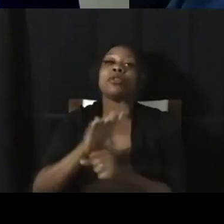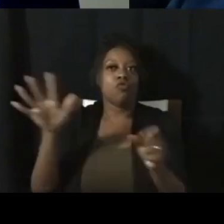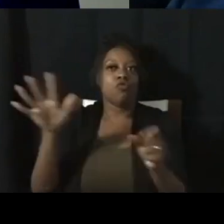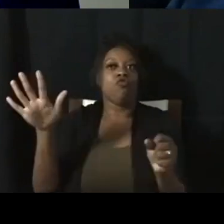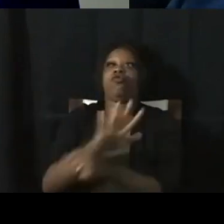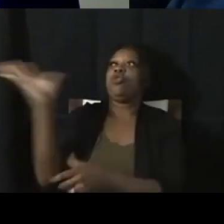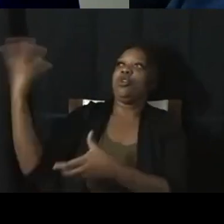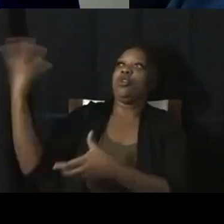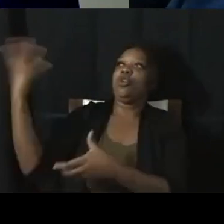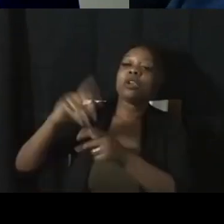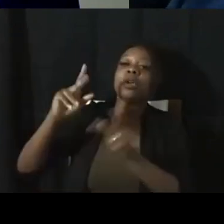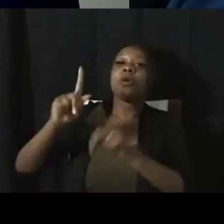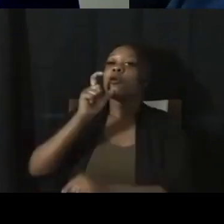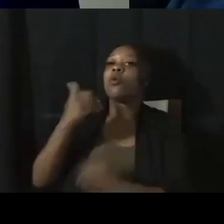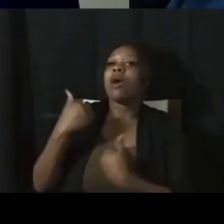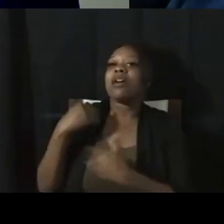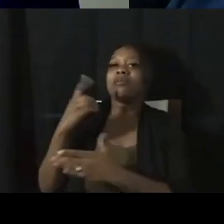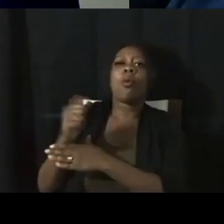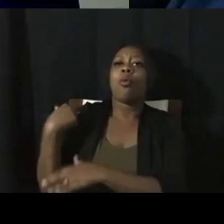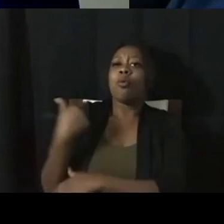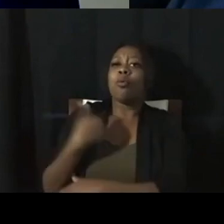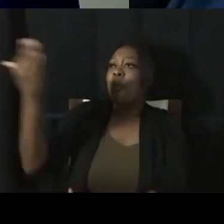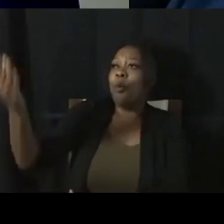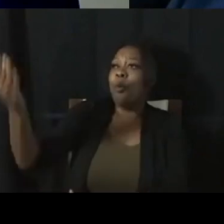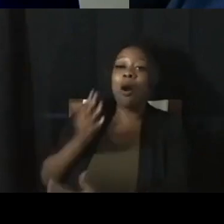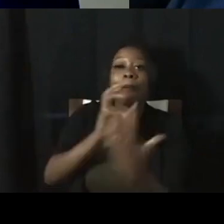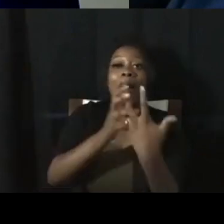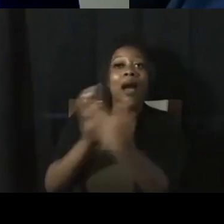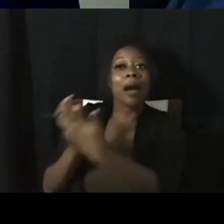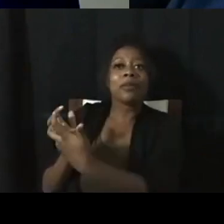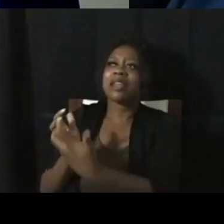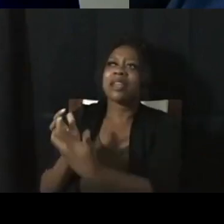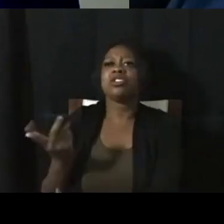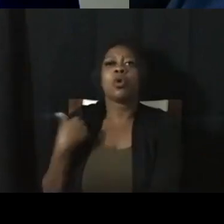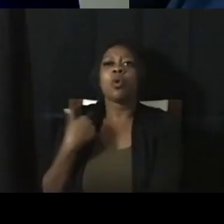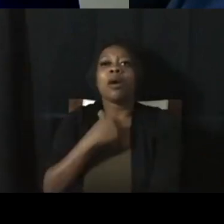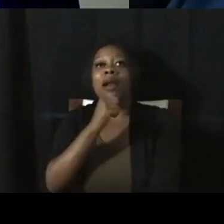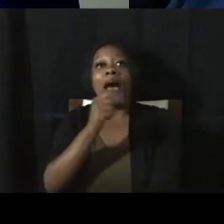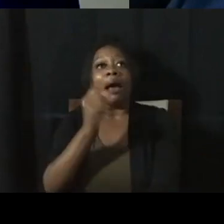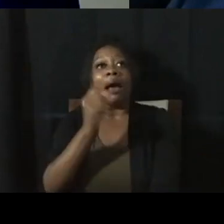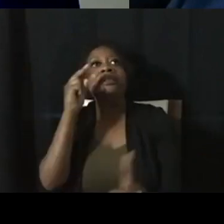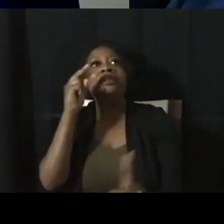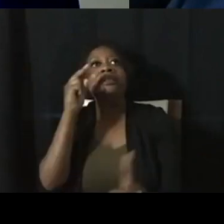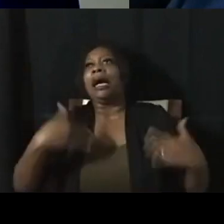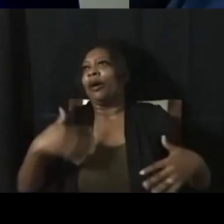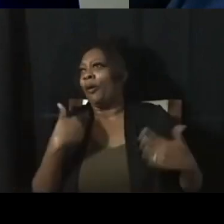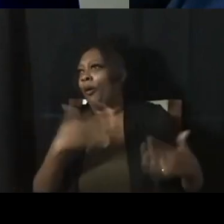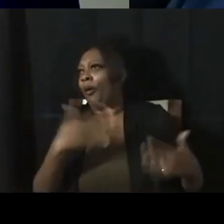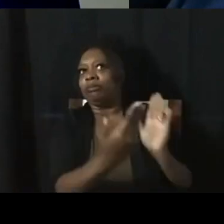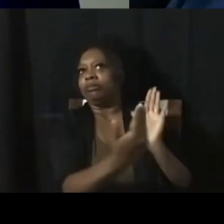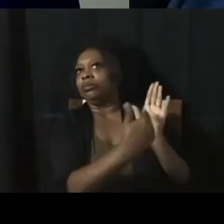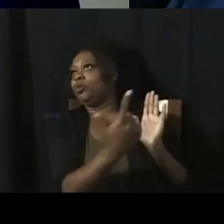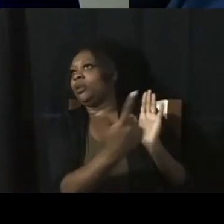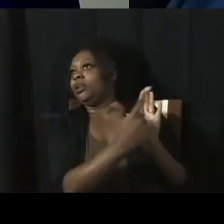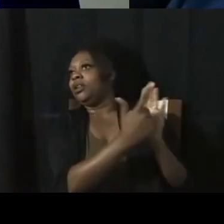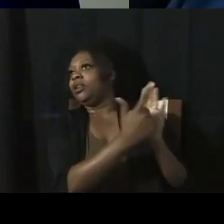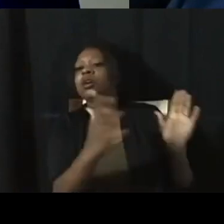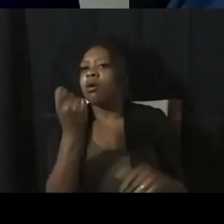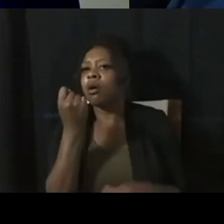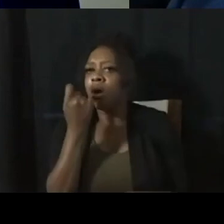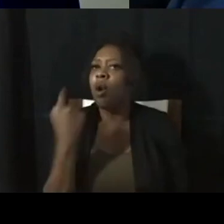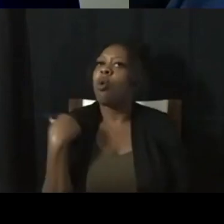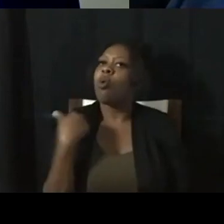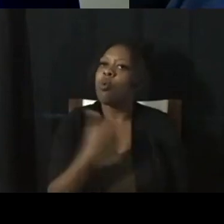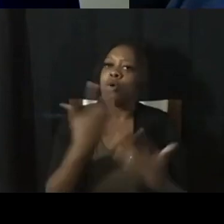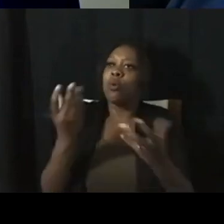a legal issue. It is a legal issue, but we welcome, we look at it as a productivity issue. We want to grant you an accommodation. We want you to ask